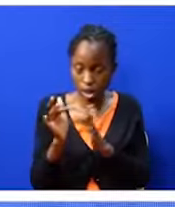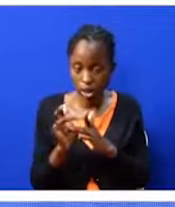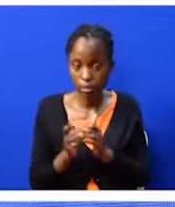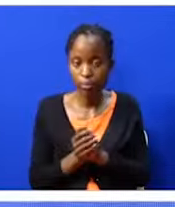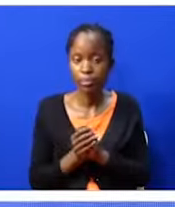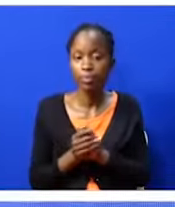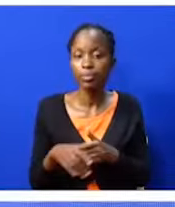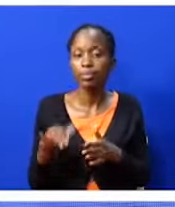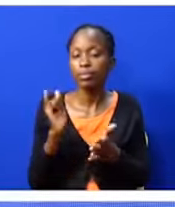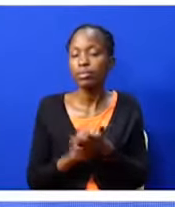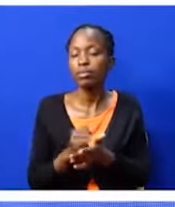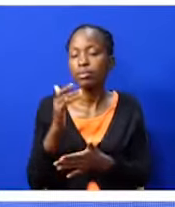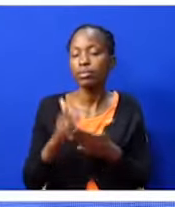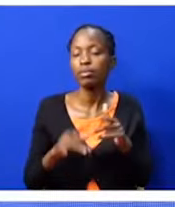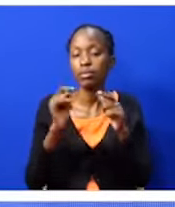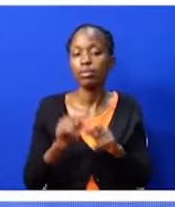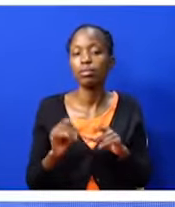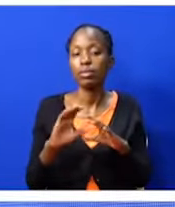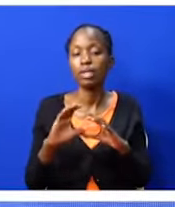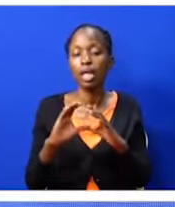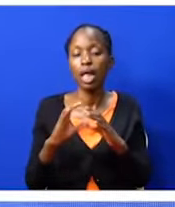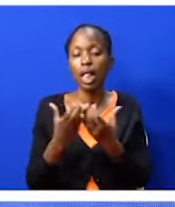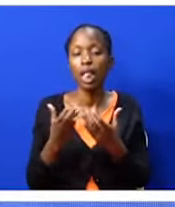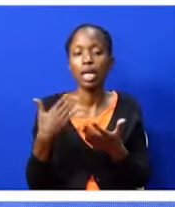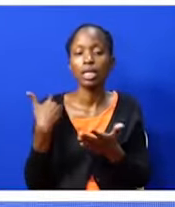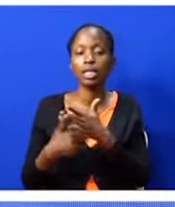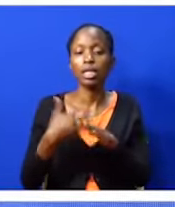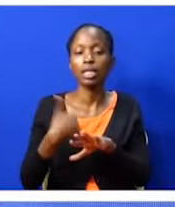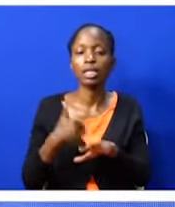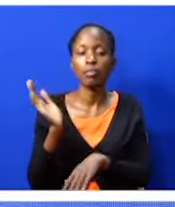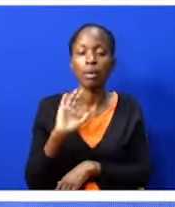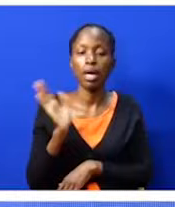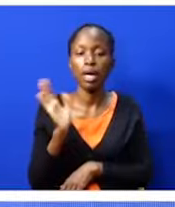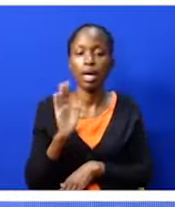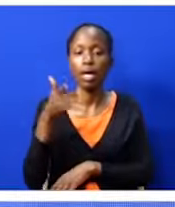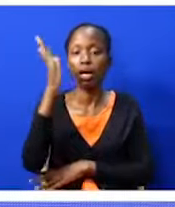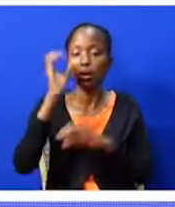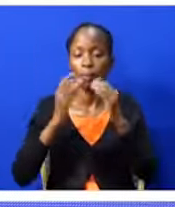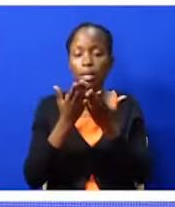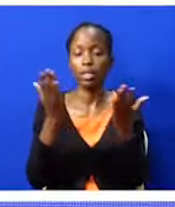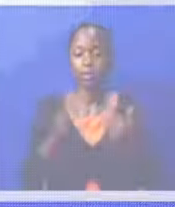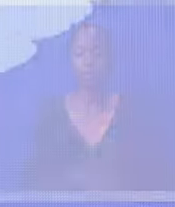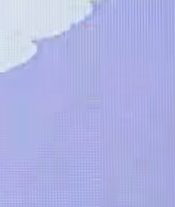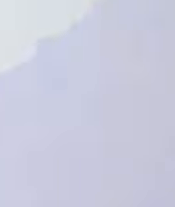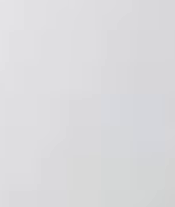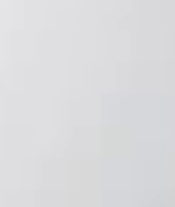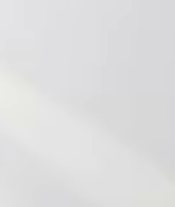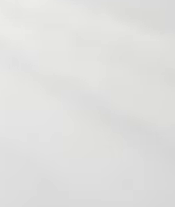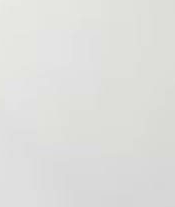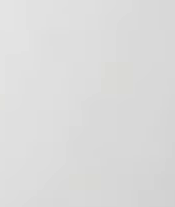now that is the end of our lesson. Until next time, goodbye. God bless you so much.